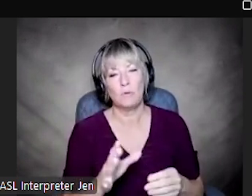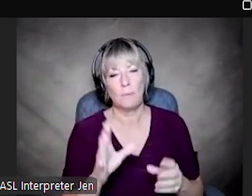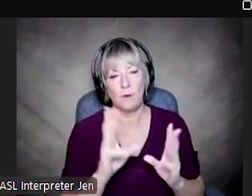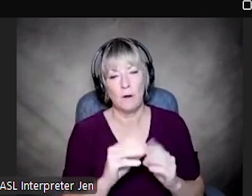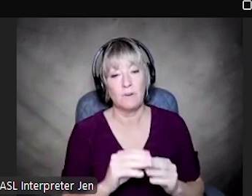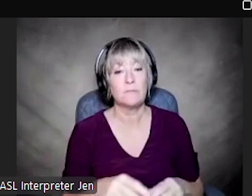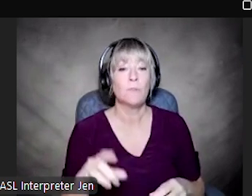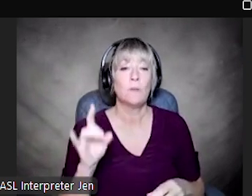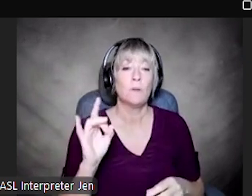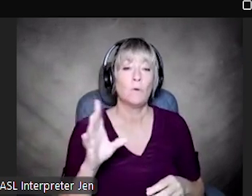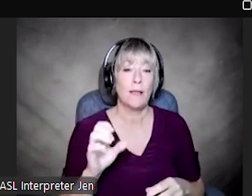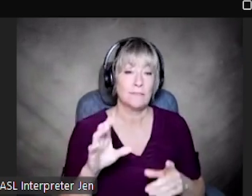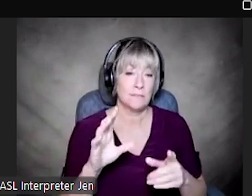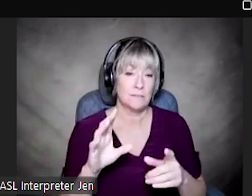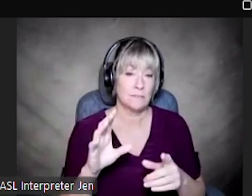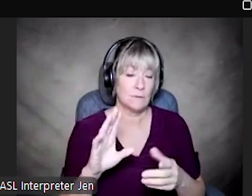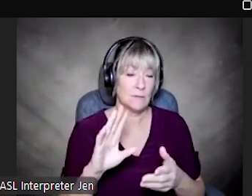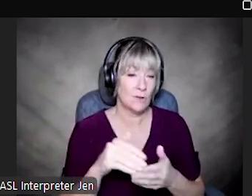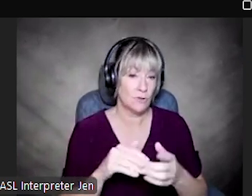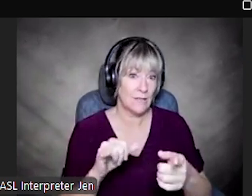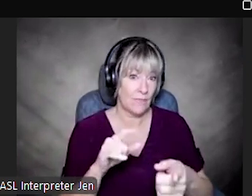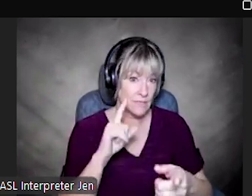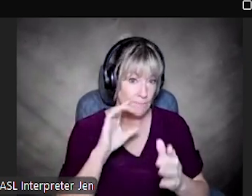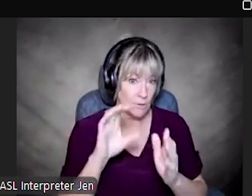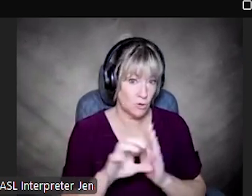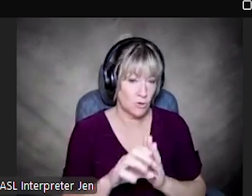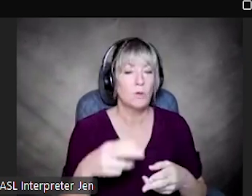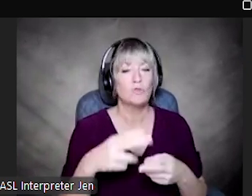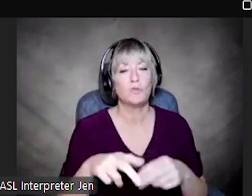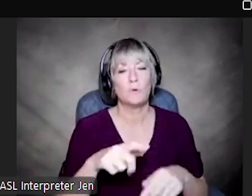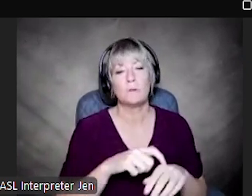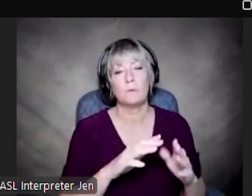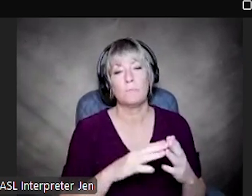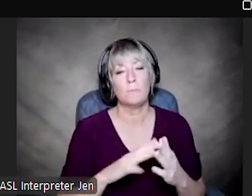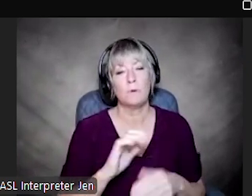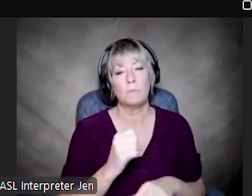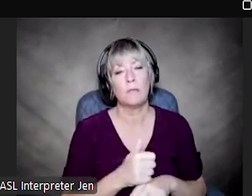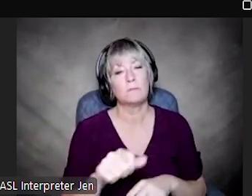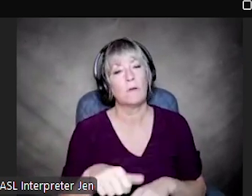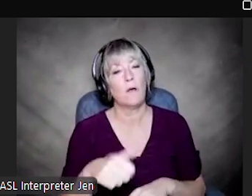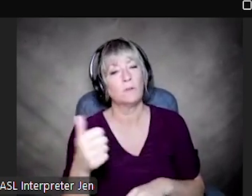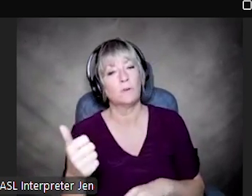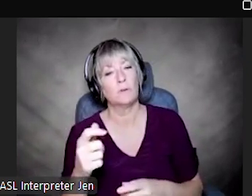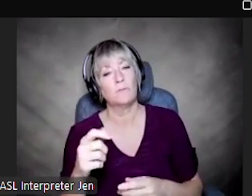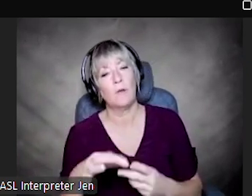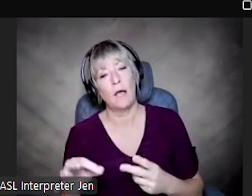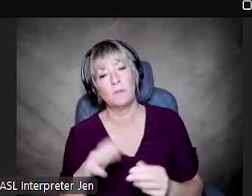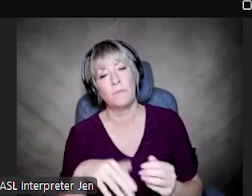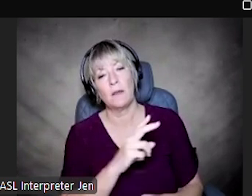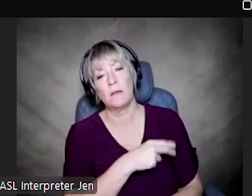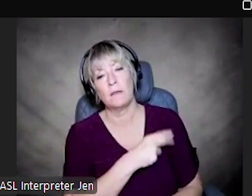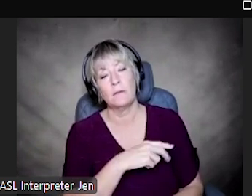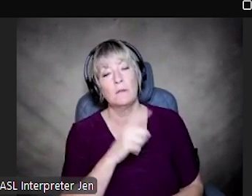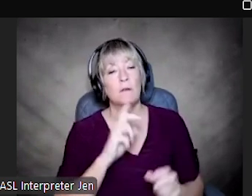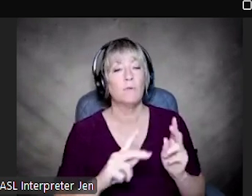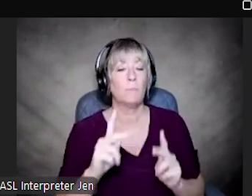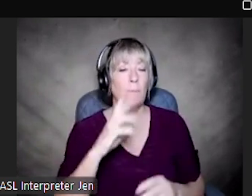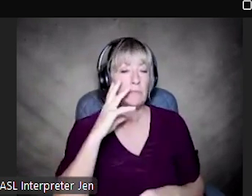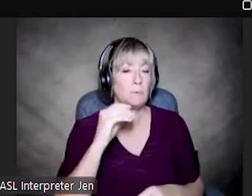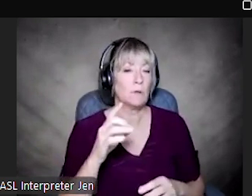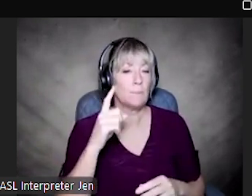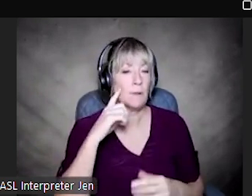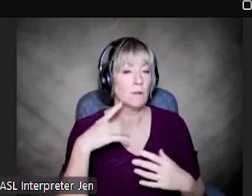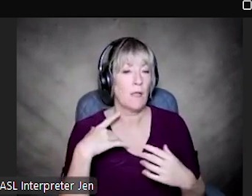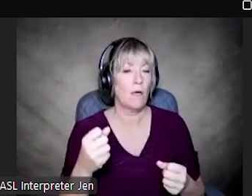programs like the one pictured here offer a short-term community-based alternative to hospitalization for individuals experiencing a mental health